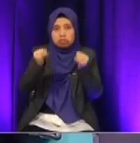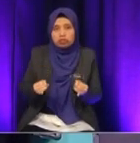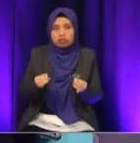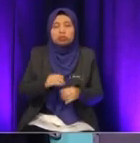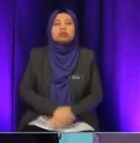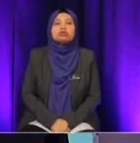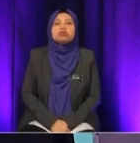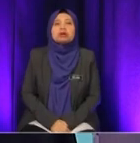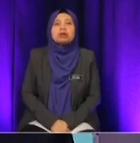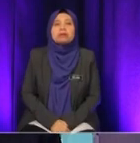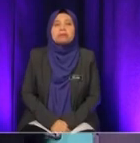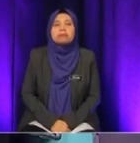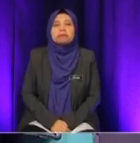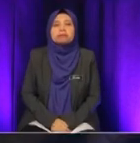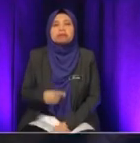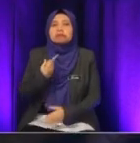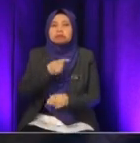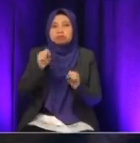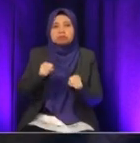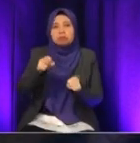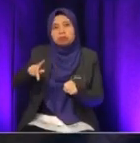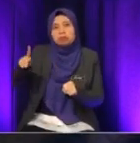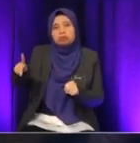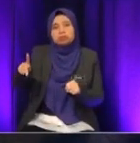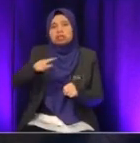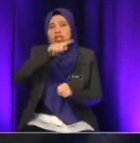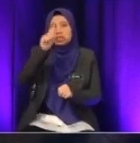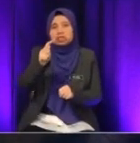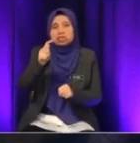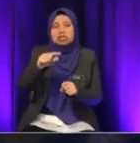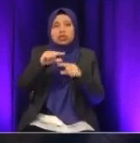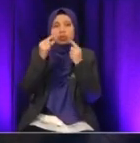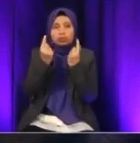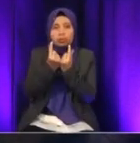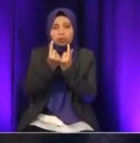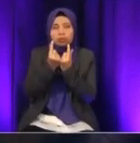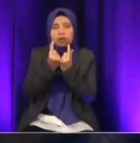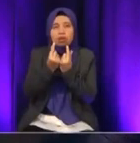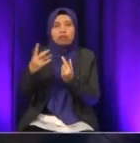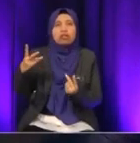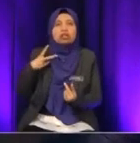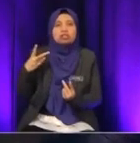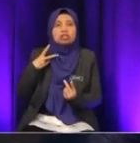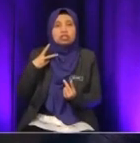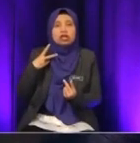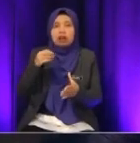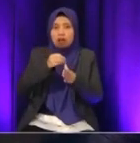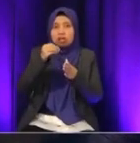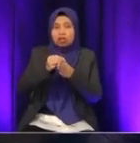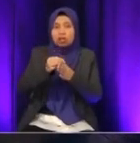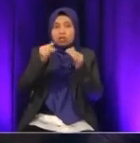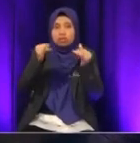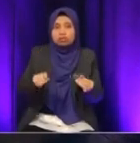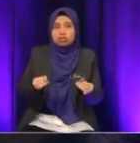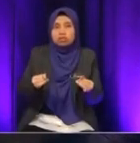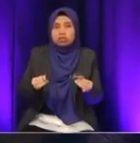Okay. Probably can ask pupils, regards to group volunteering or individual volunteering,